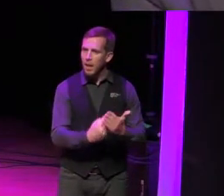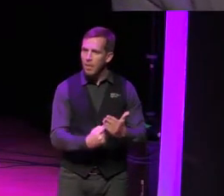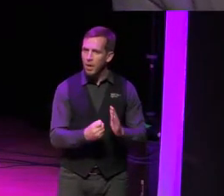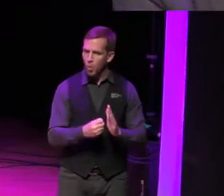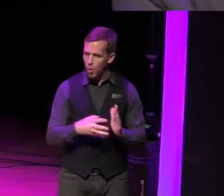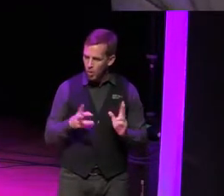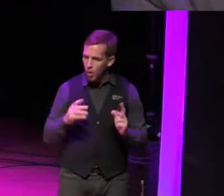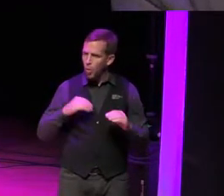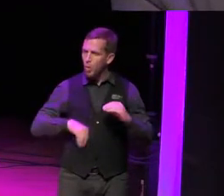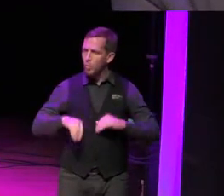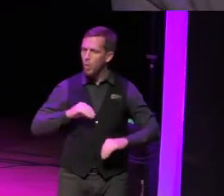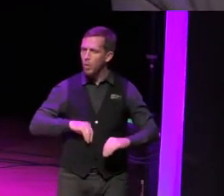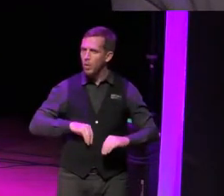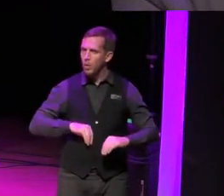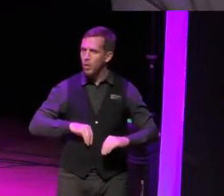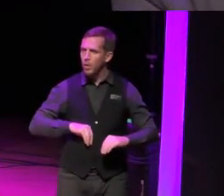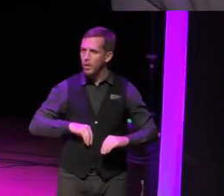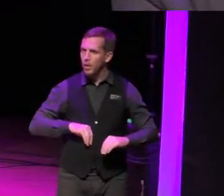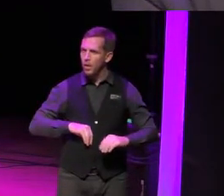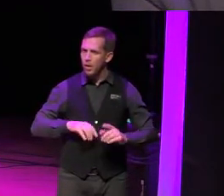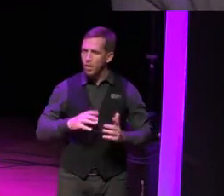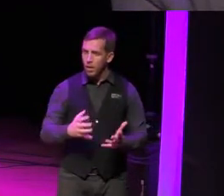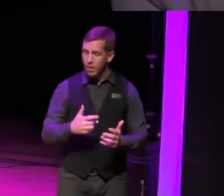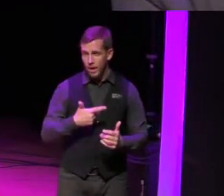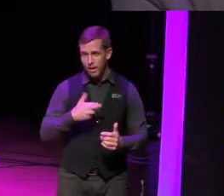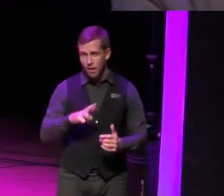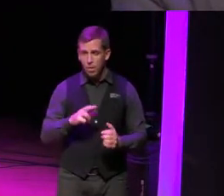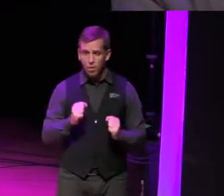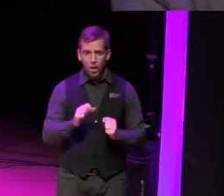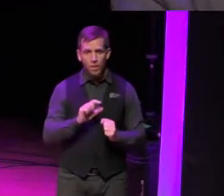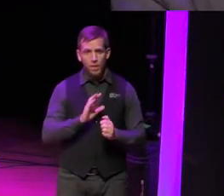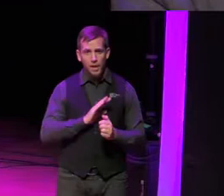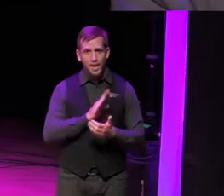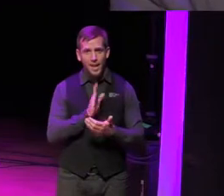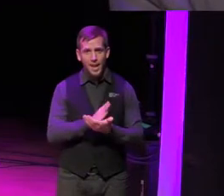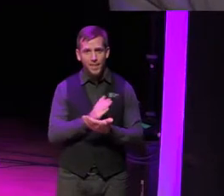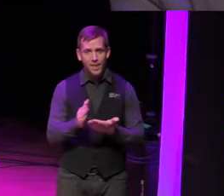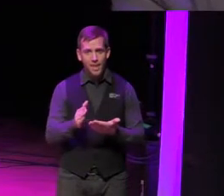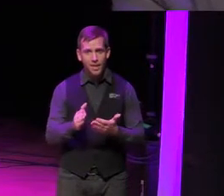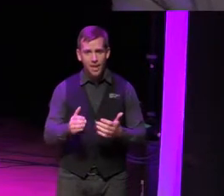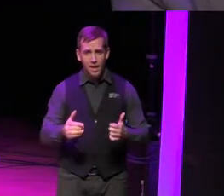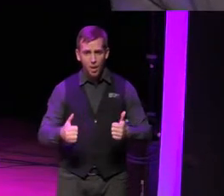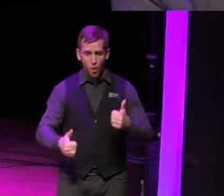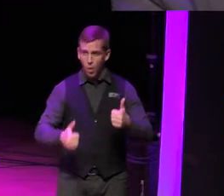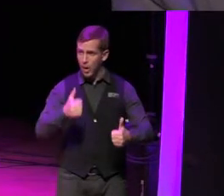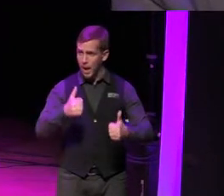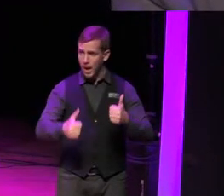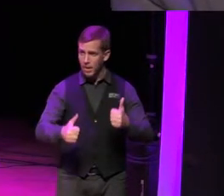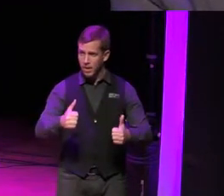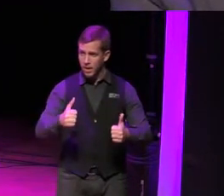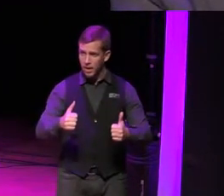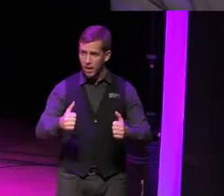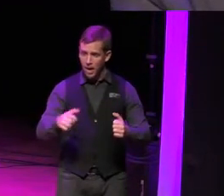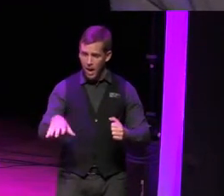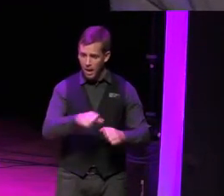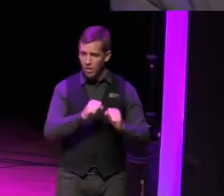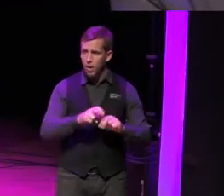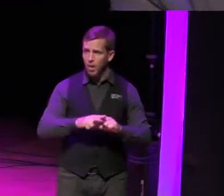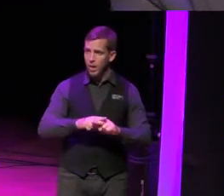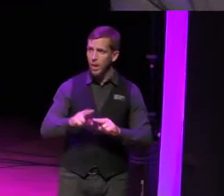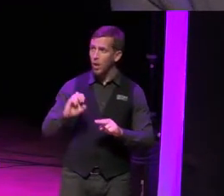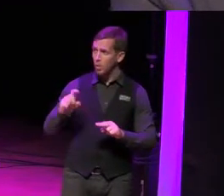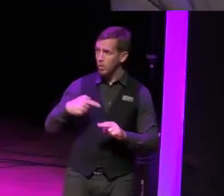to believe that there'll be fair competition, and that if you work hard, you will be given your